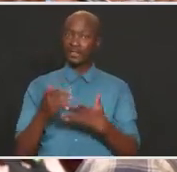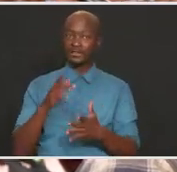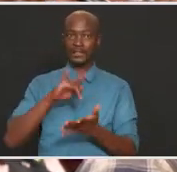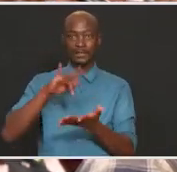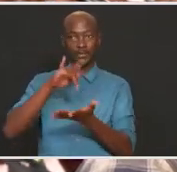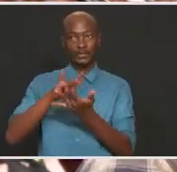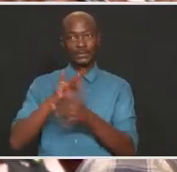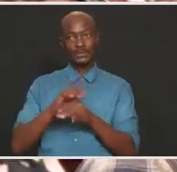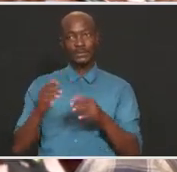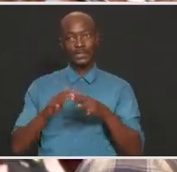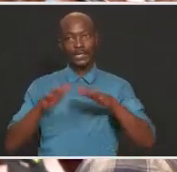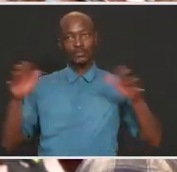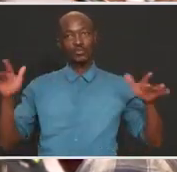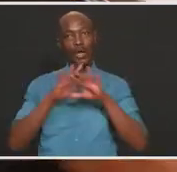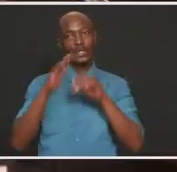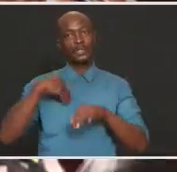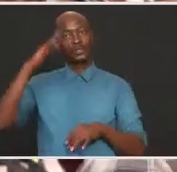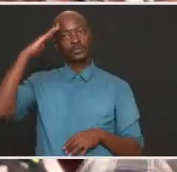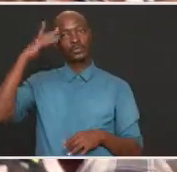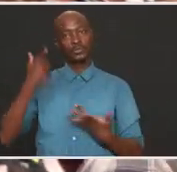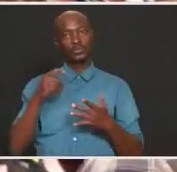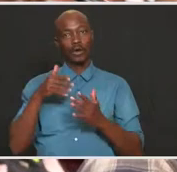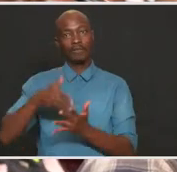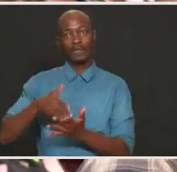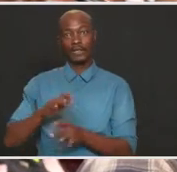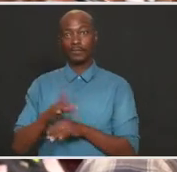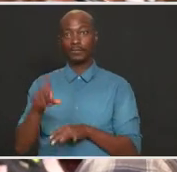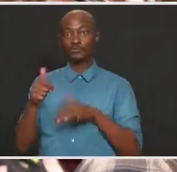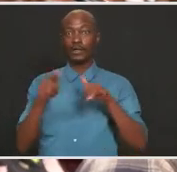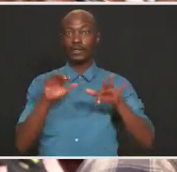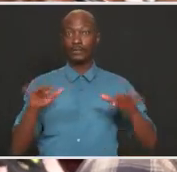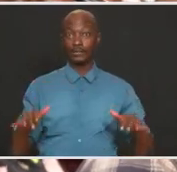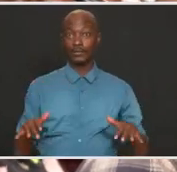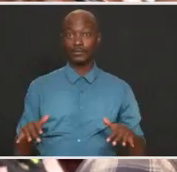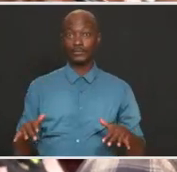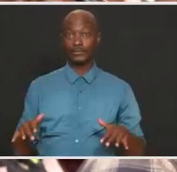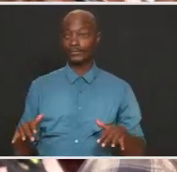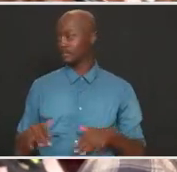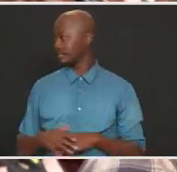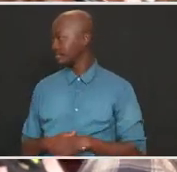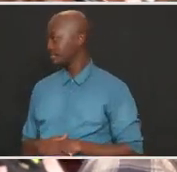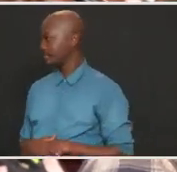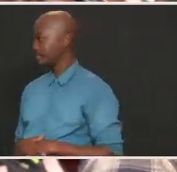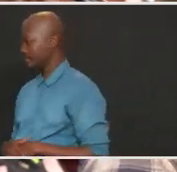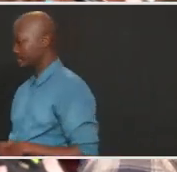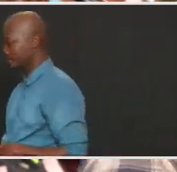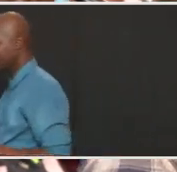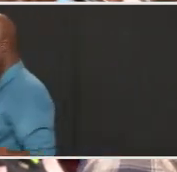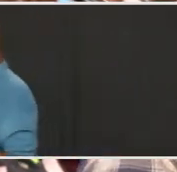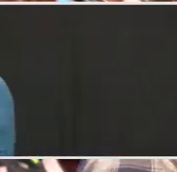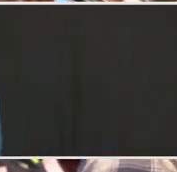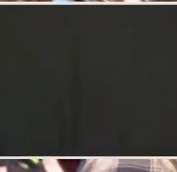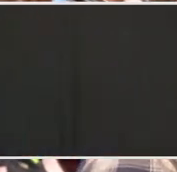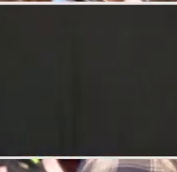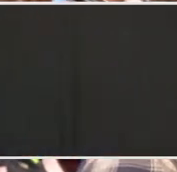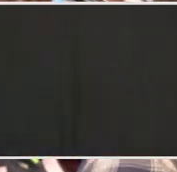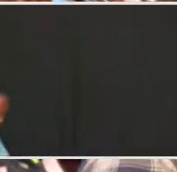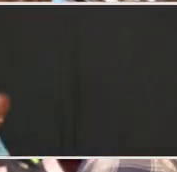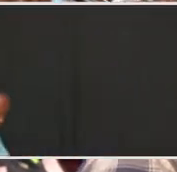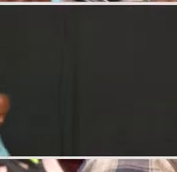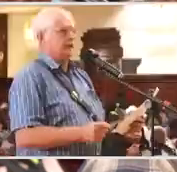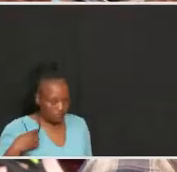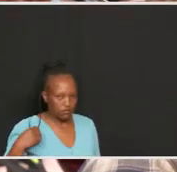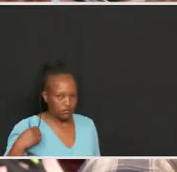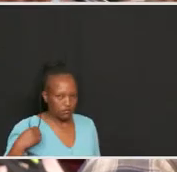uh widely recognized or available to other people I heard what Mr and